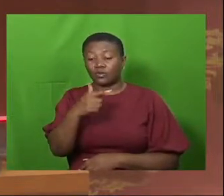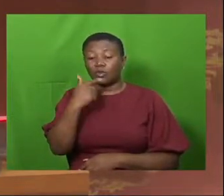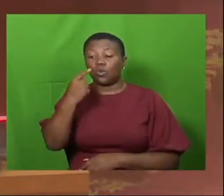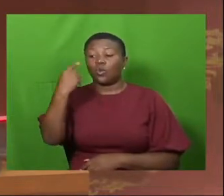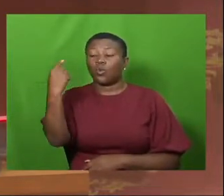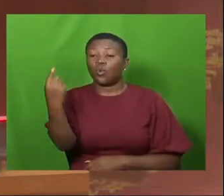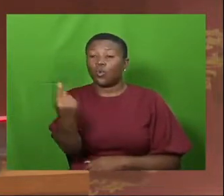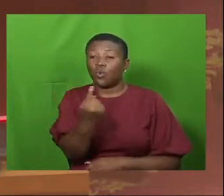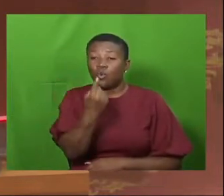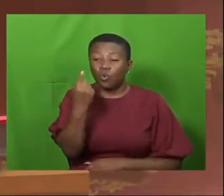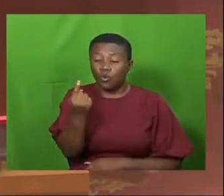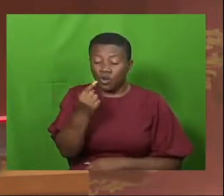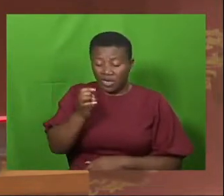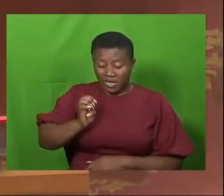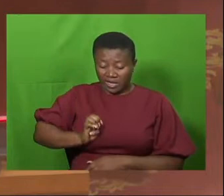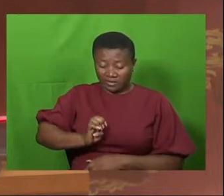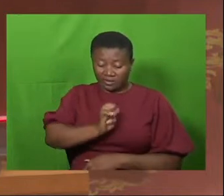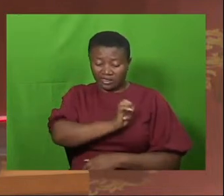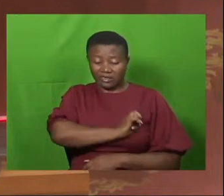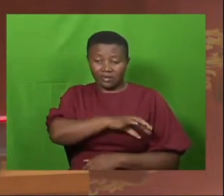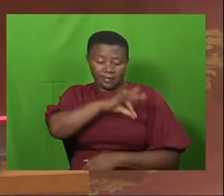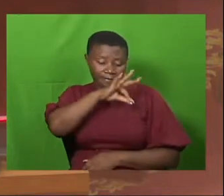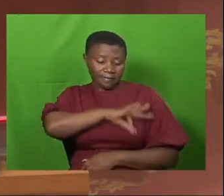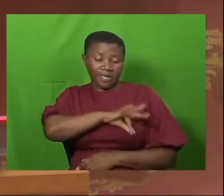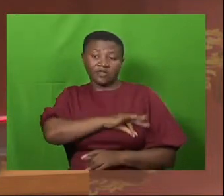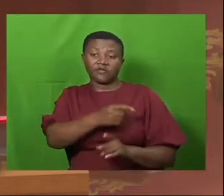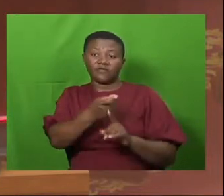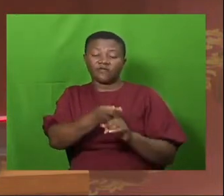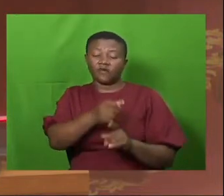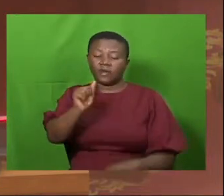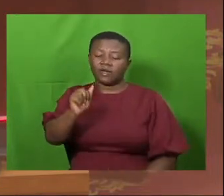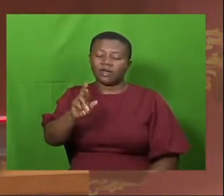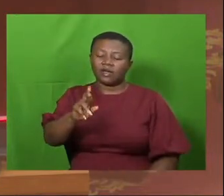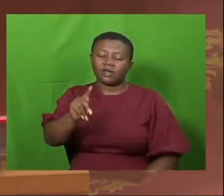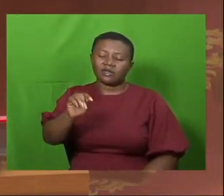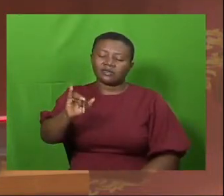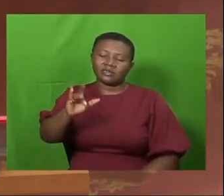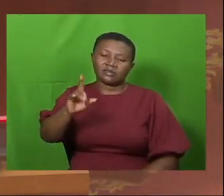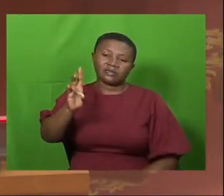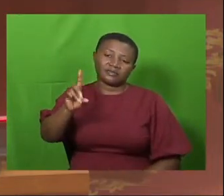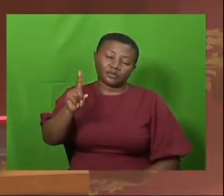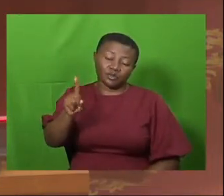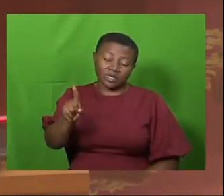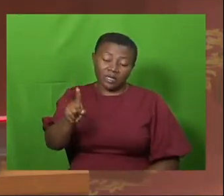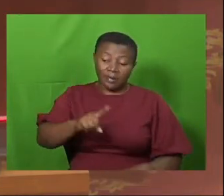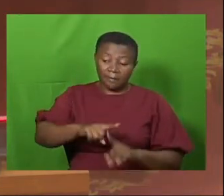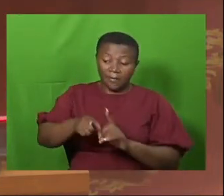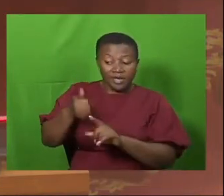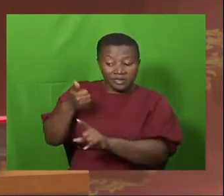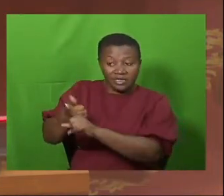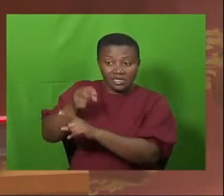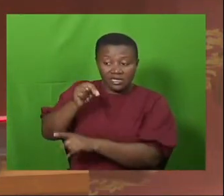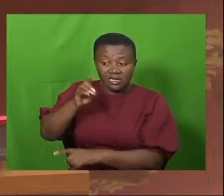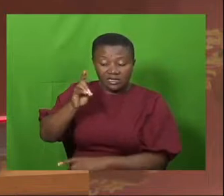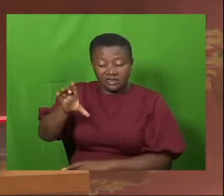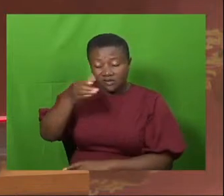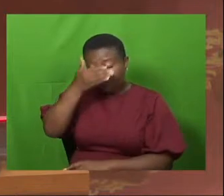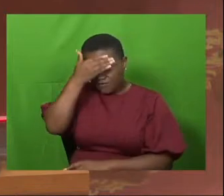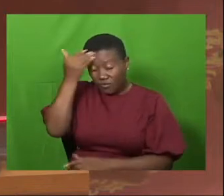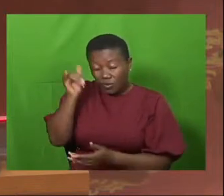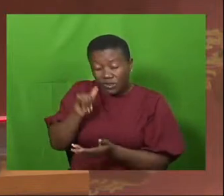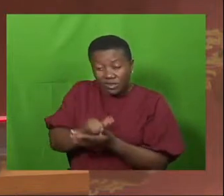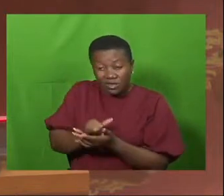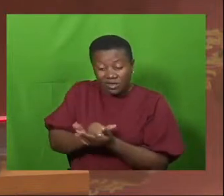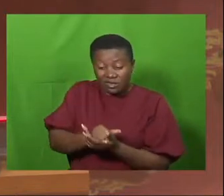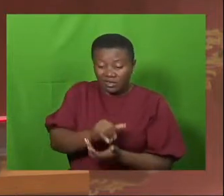benefits from Article 71. Mr. Speaker, they have forgotten that Article 71 has